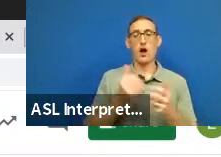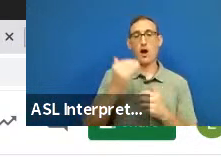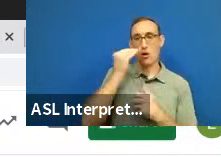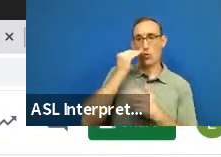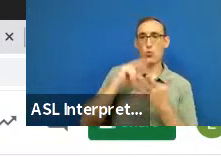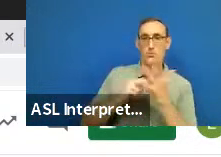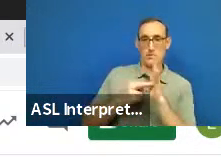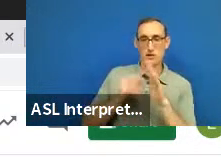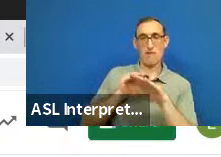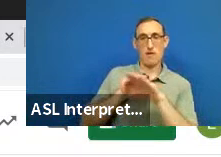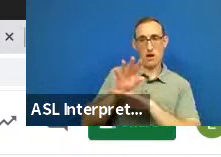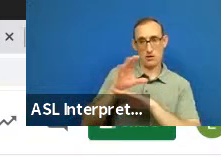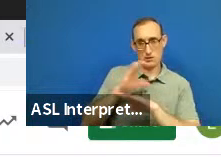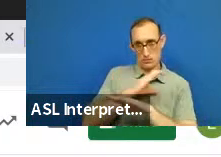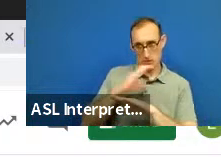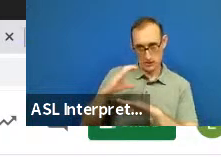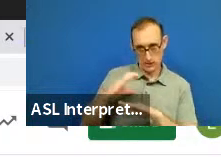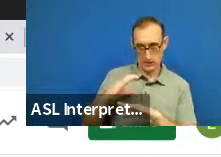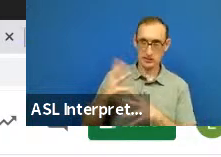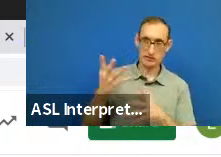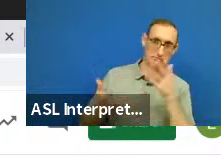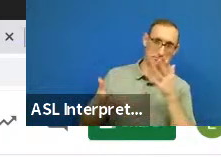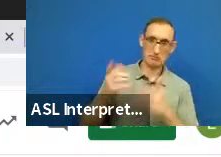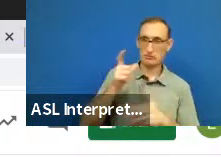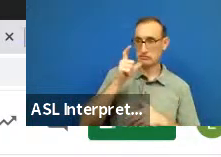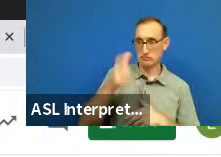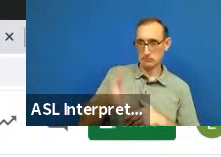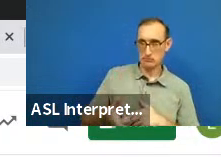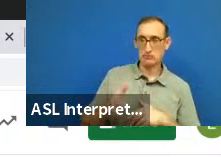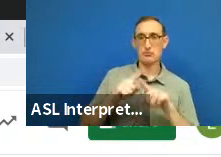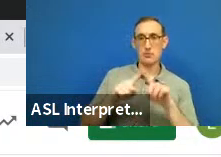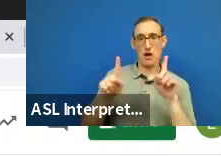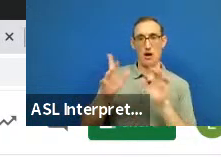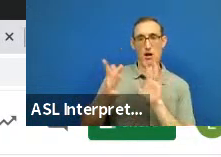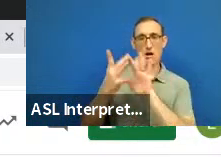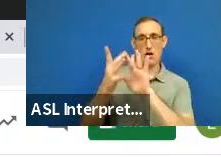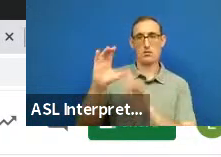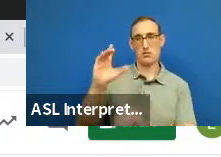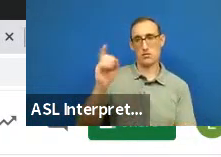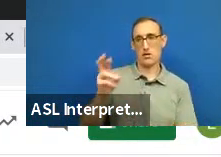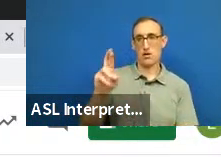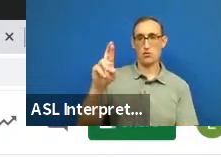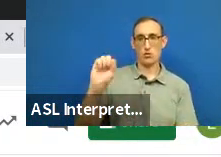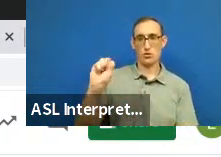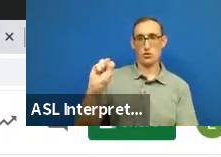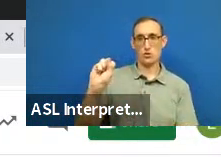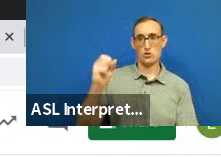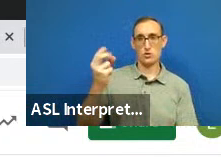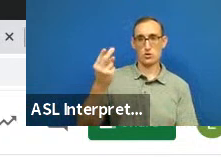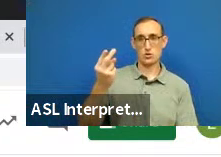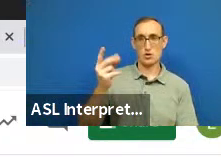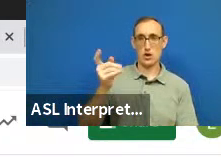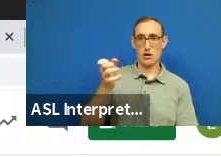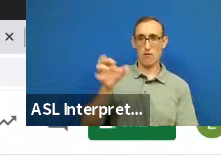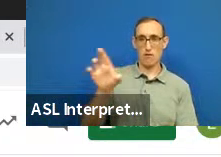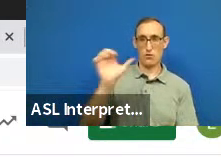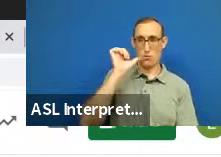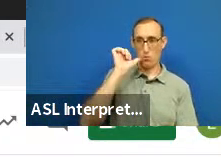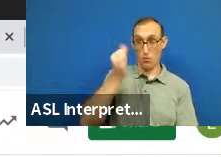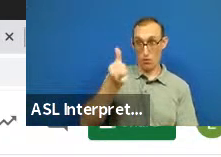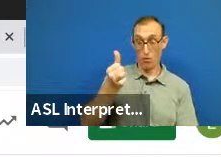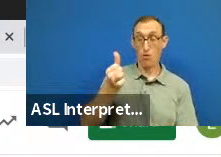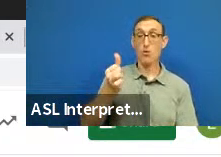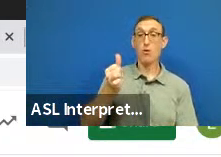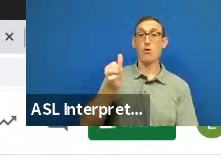out to Dr. Schaefer about that tomorrow. But that was how he discussed that the committees